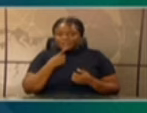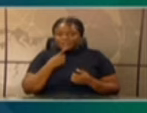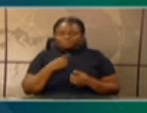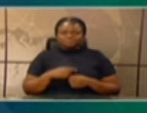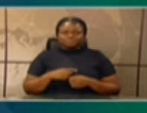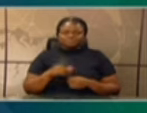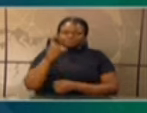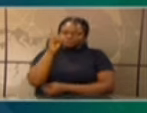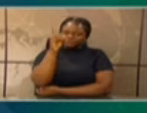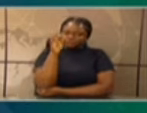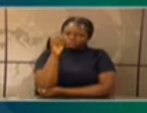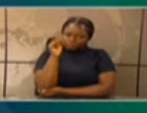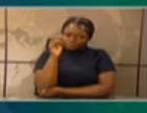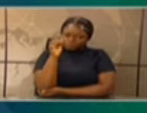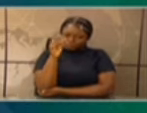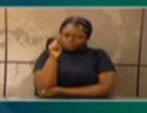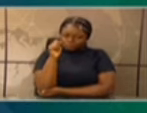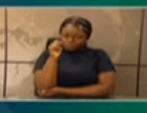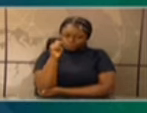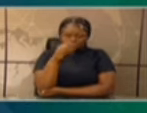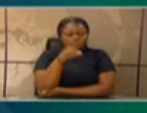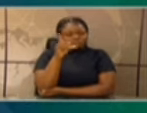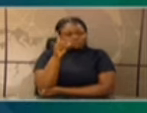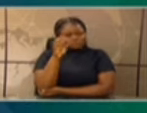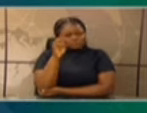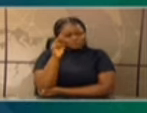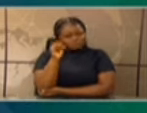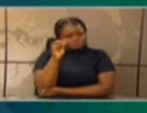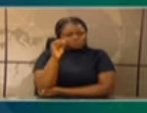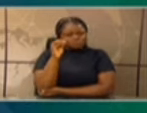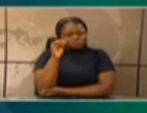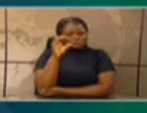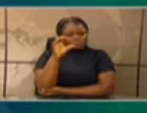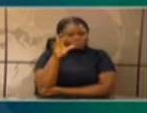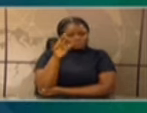Democrat National Convention,